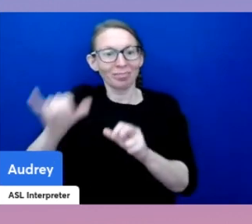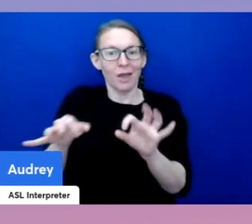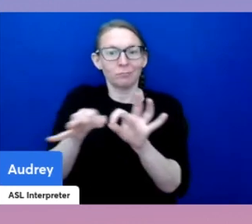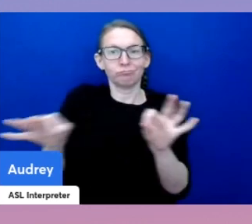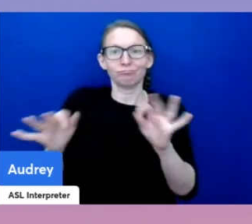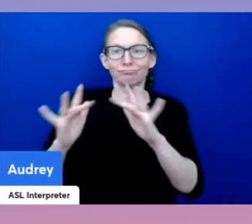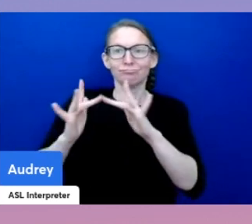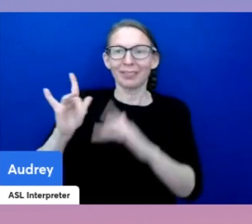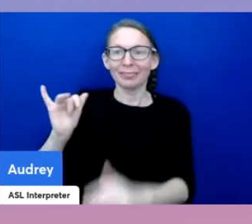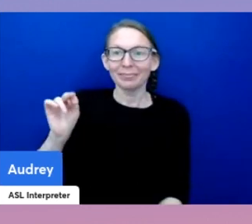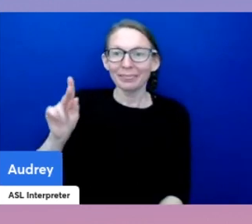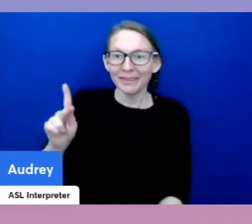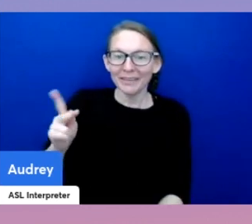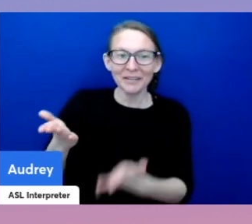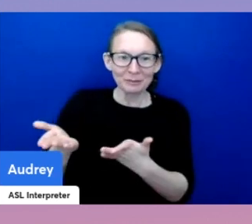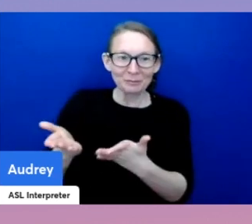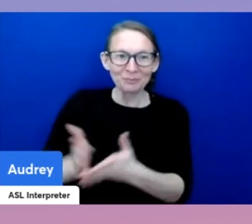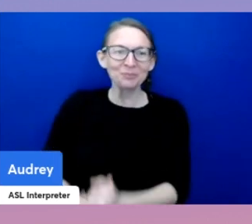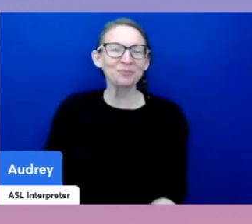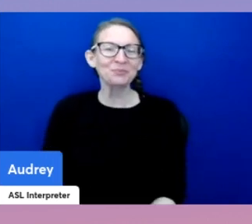will give you